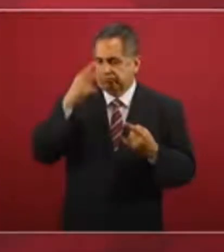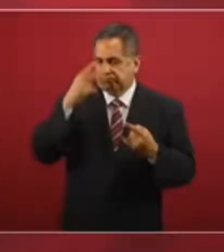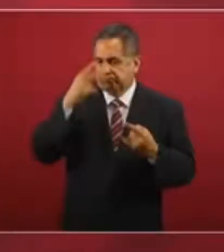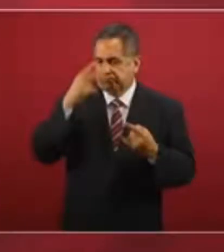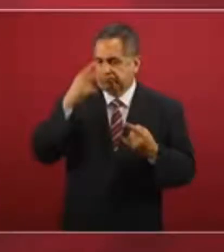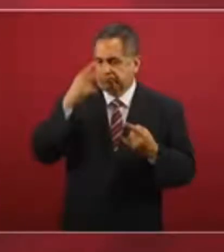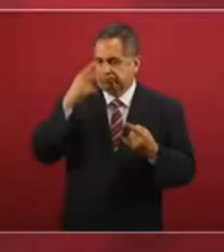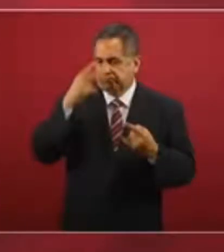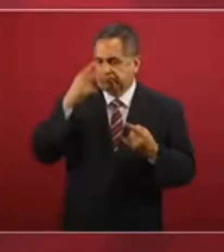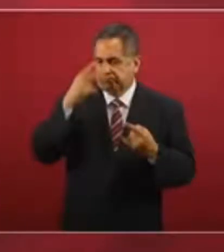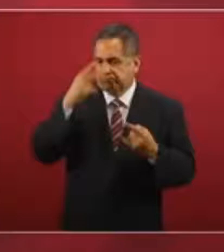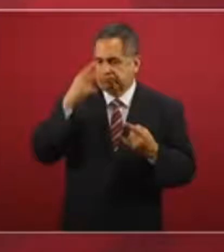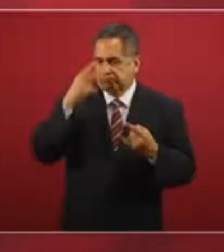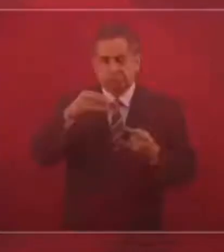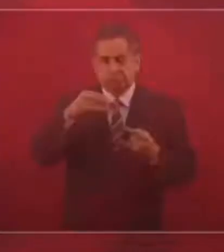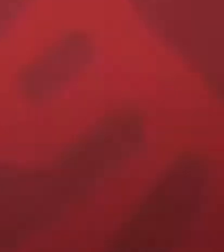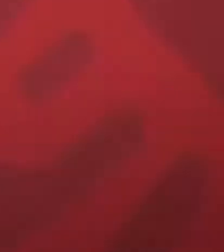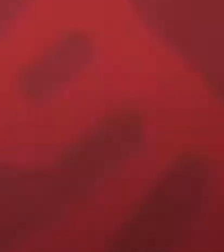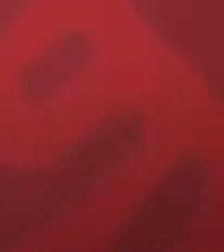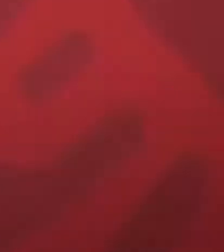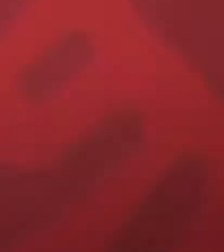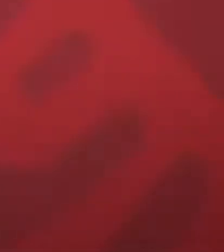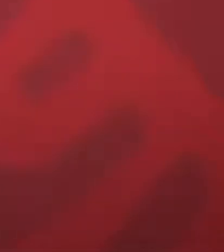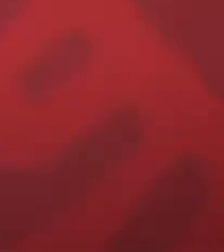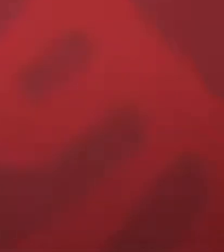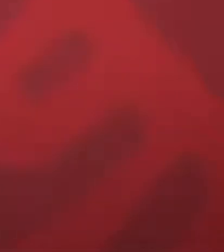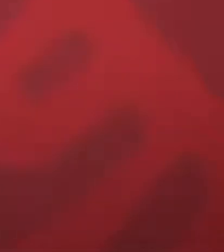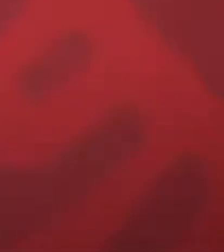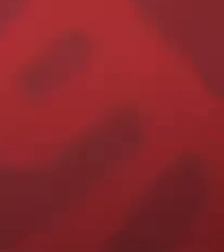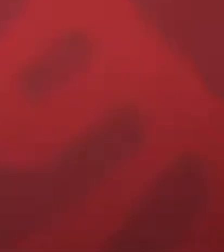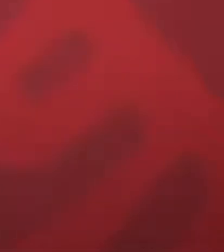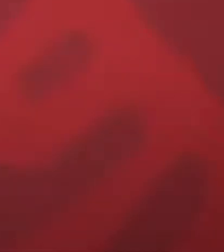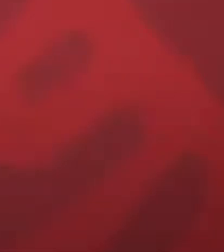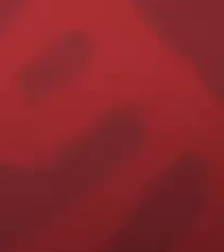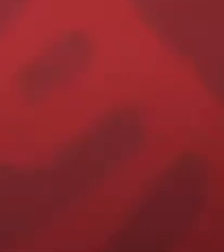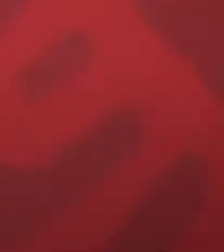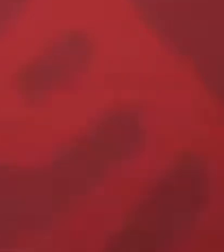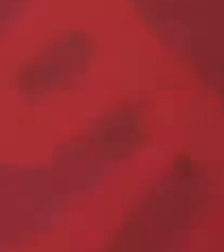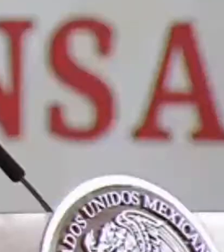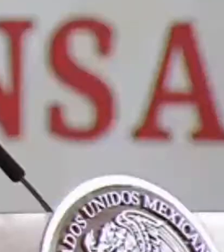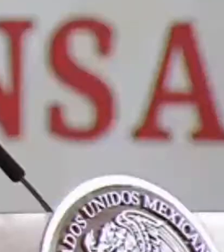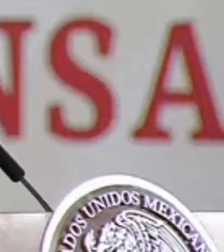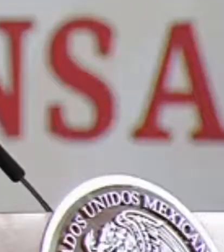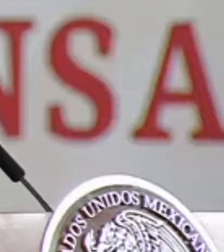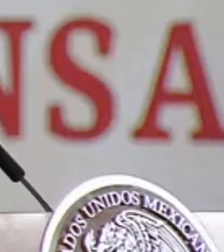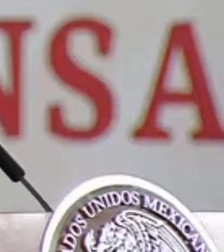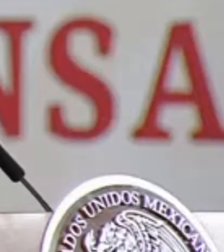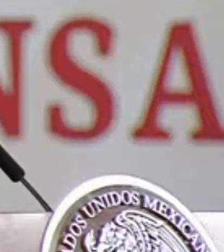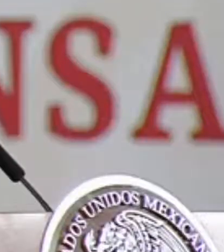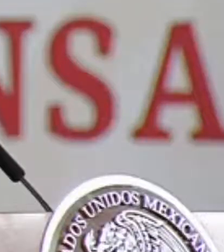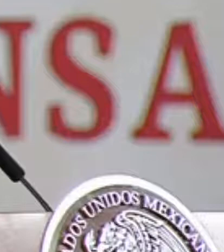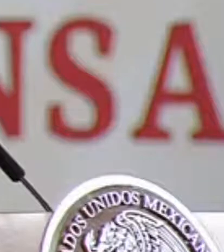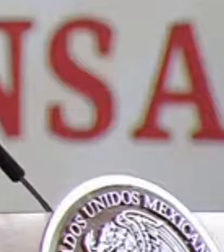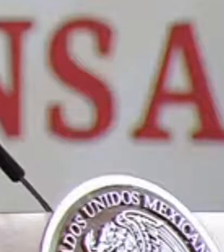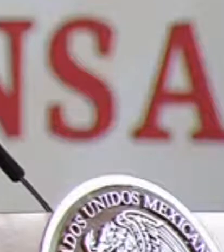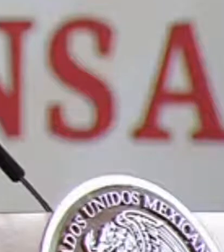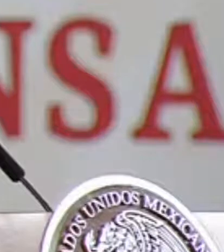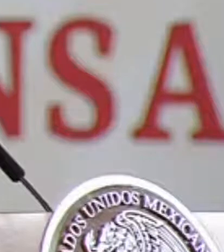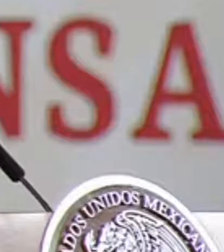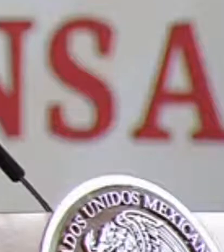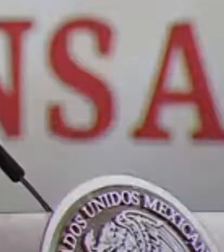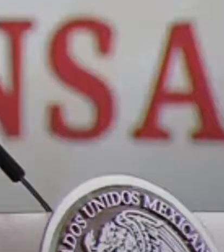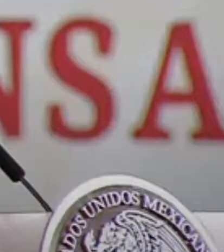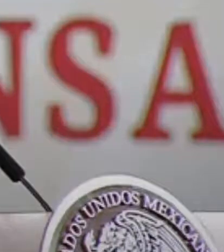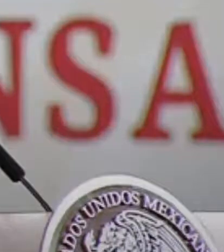in the history of Mexico. Y debemos de ver lo